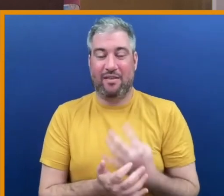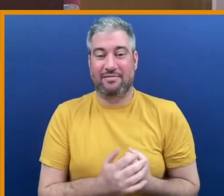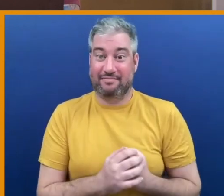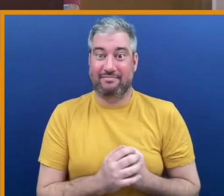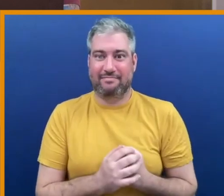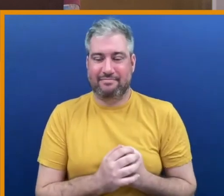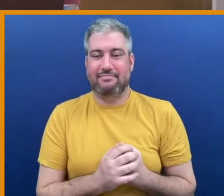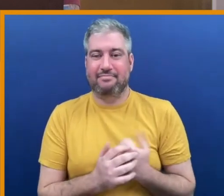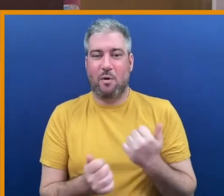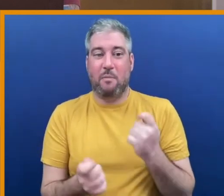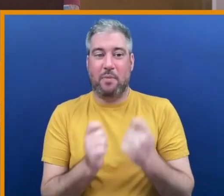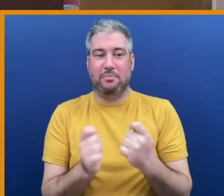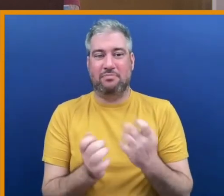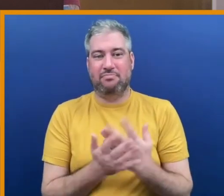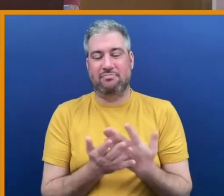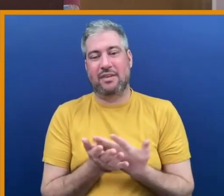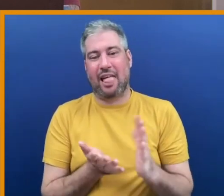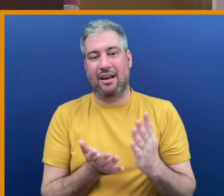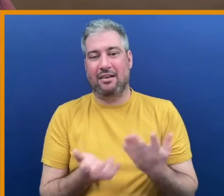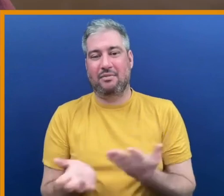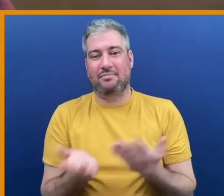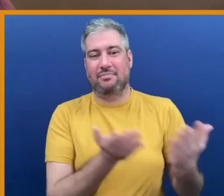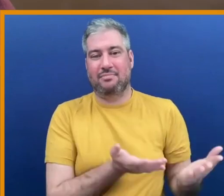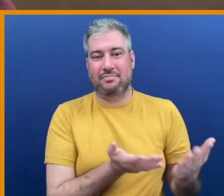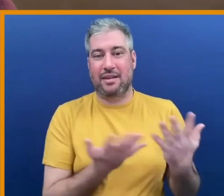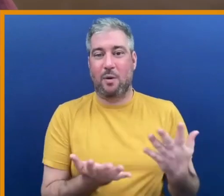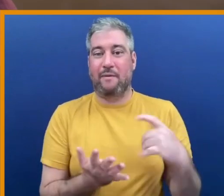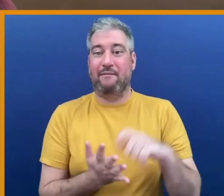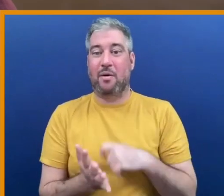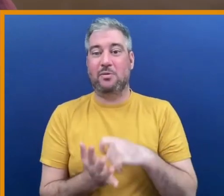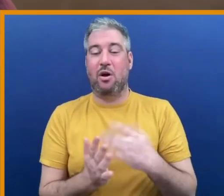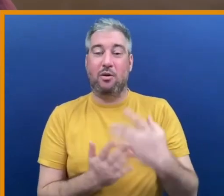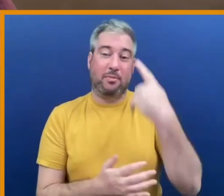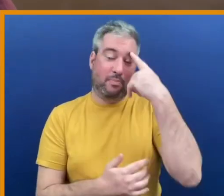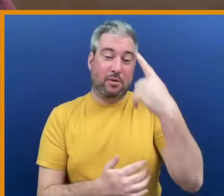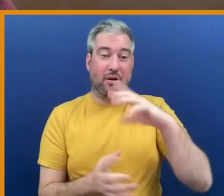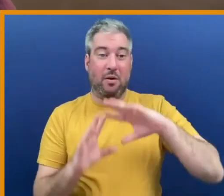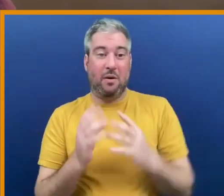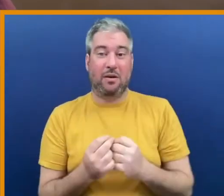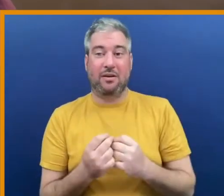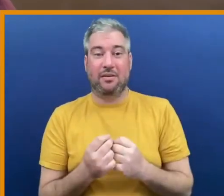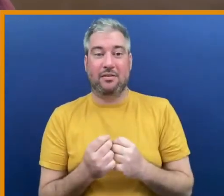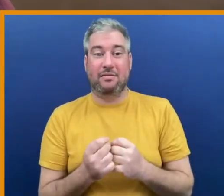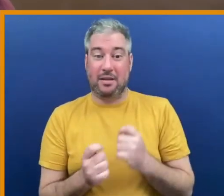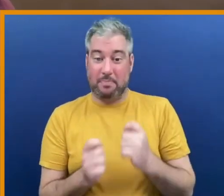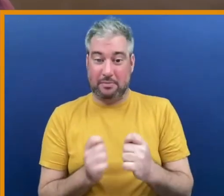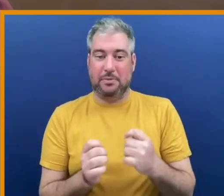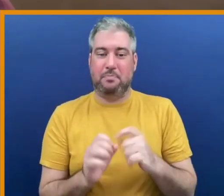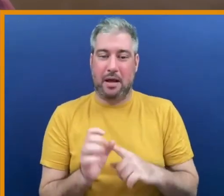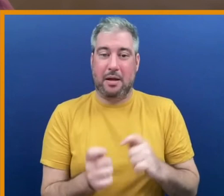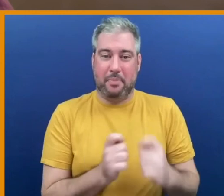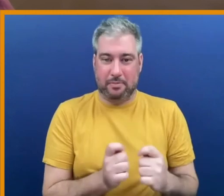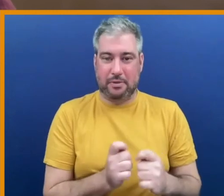move to a vote on the motion as a whole, as amended by the amendment. And again, you need to be looking under polls if you're